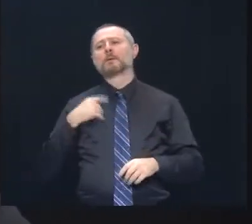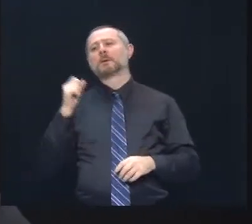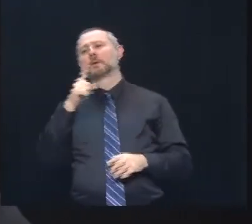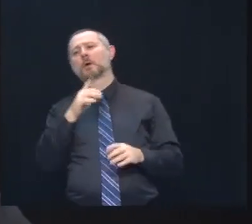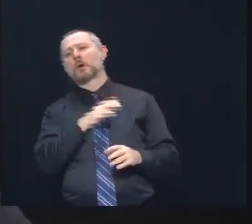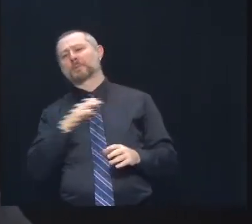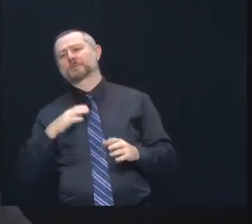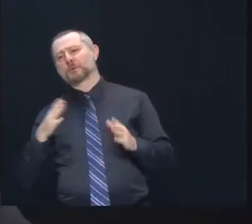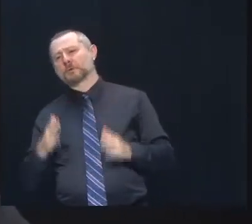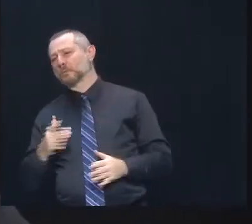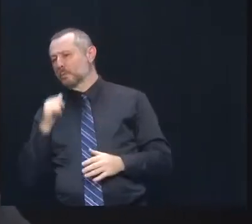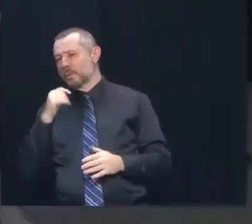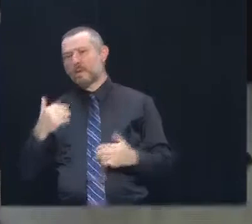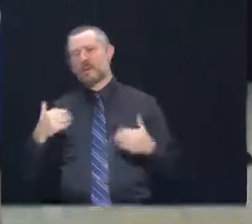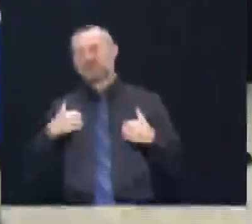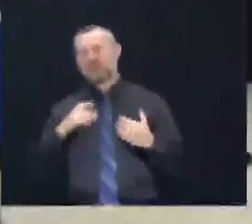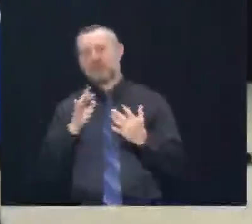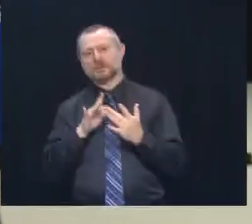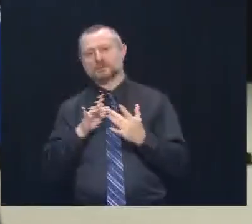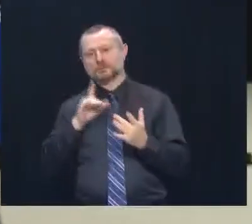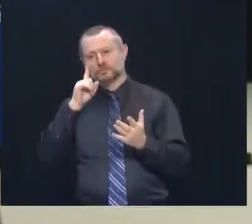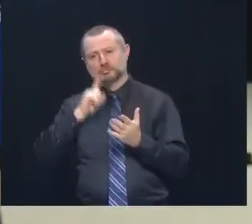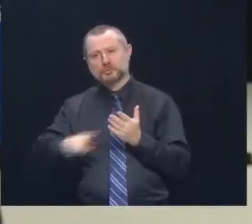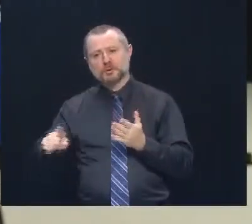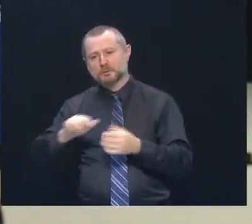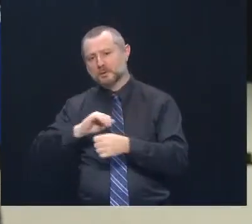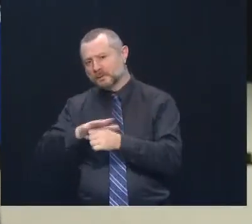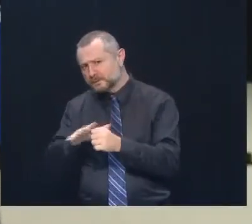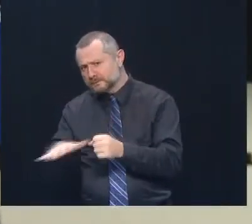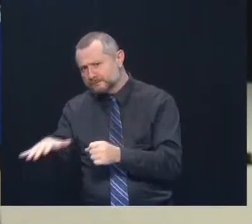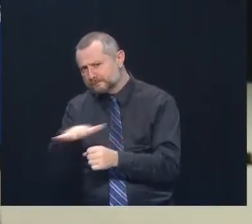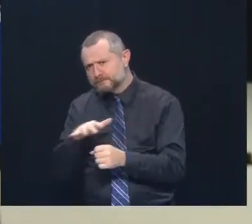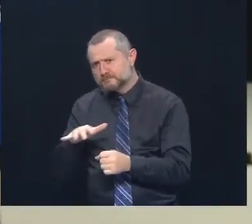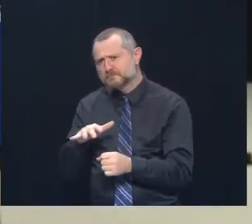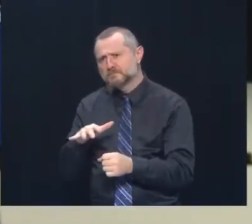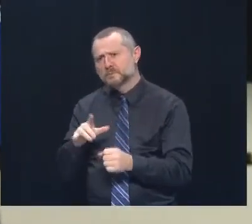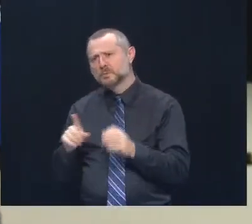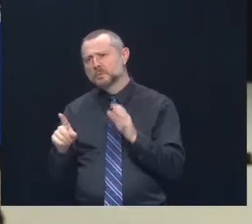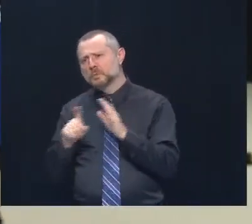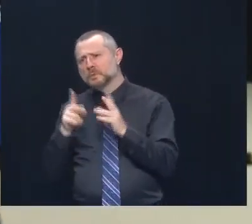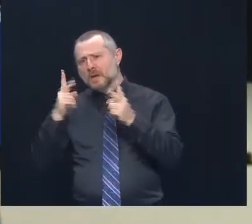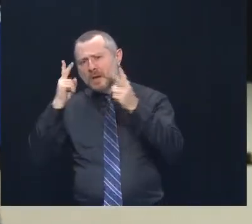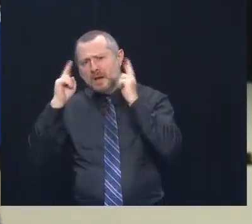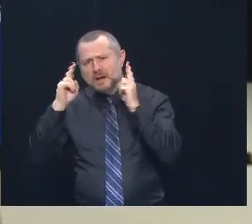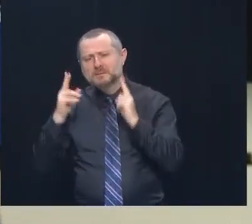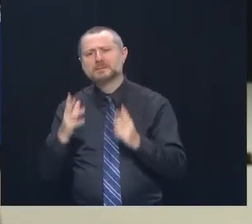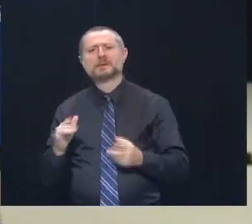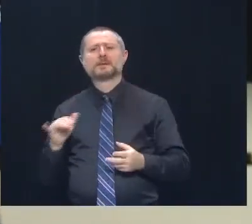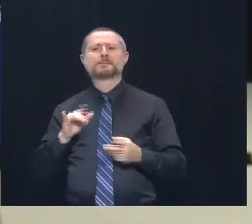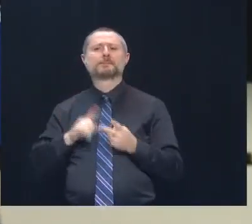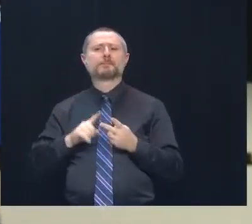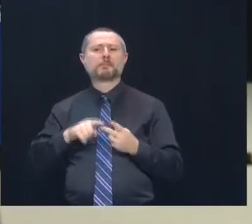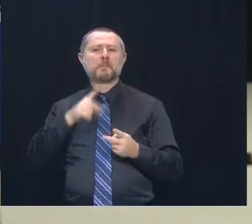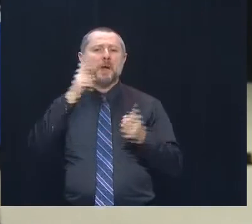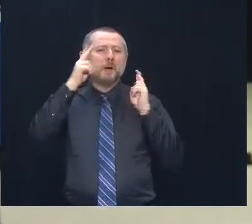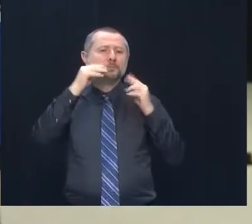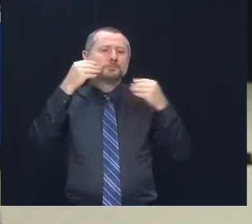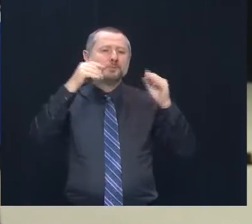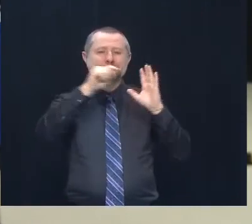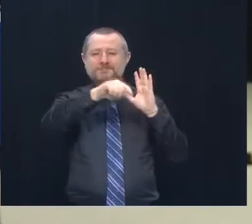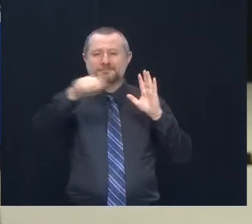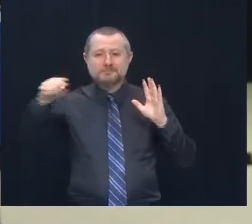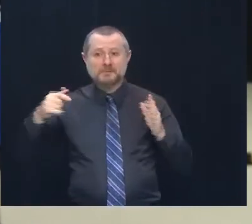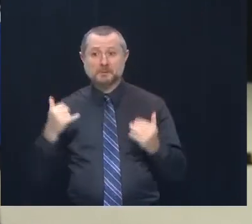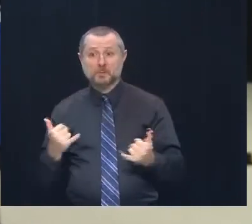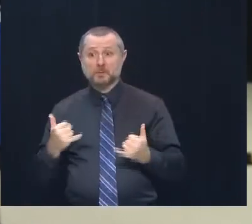single case of COVID-19 back to a gym, a hair salon, or a barber shop. Yet today, as we go into the orange zone